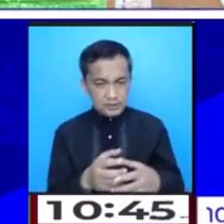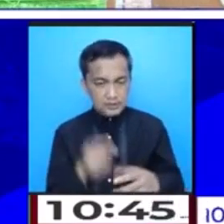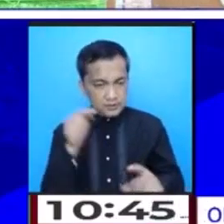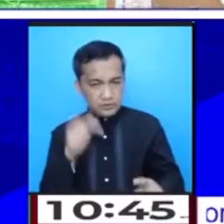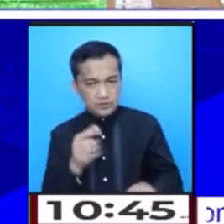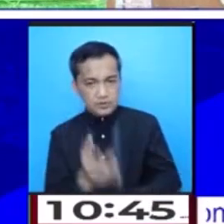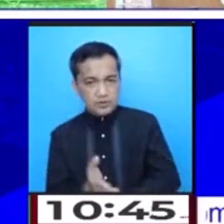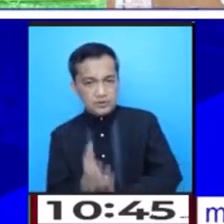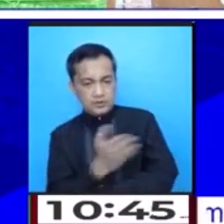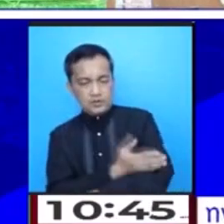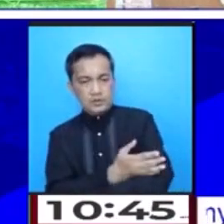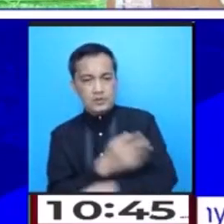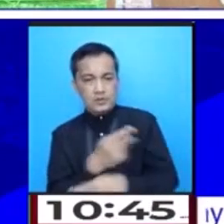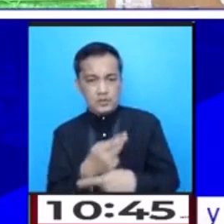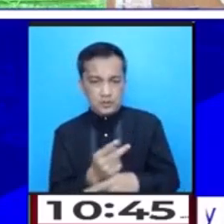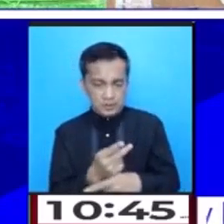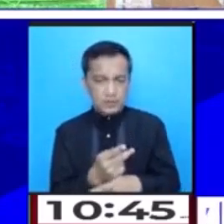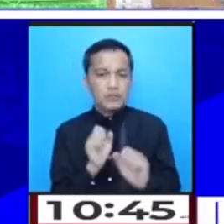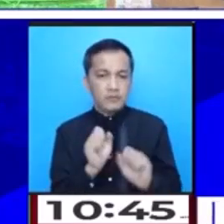productivity potential